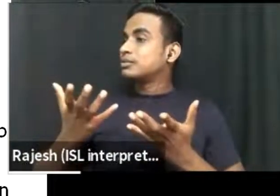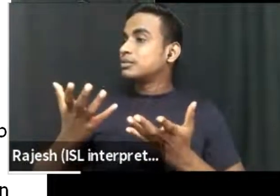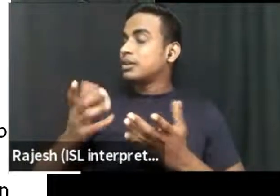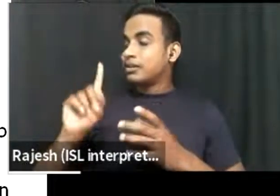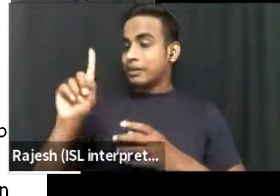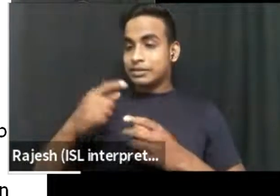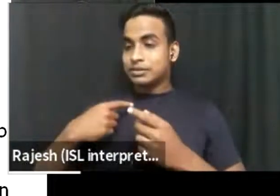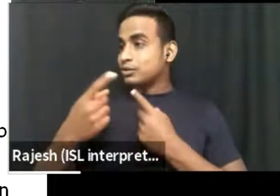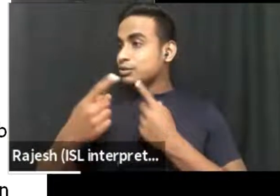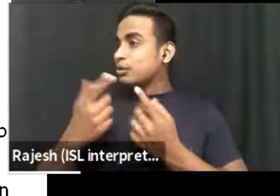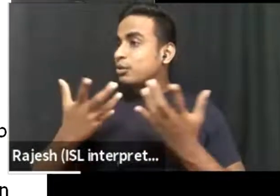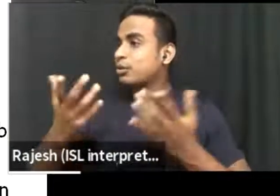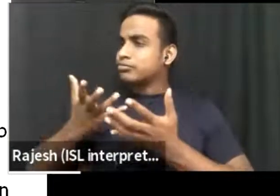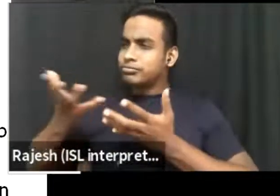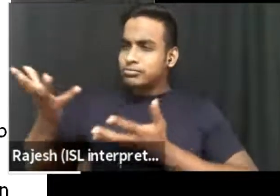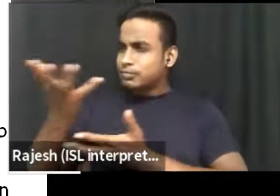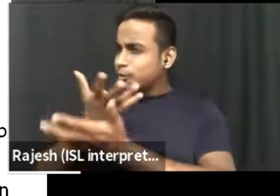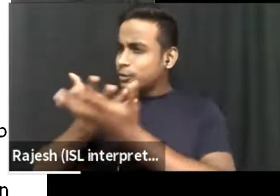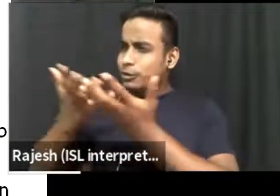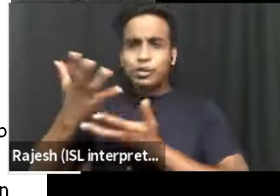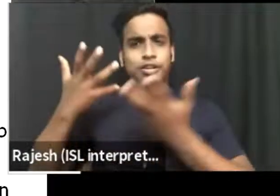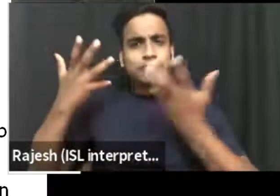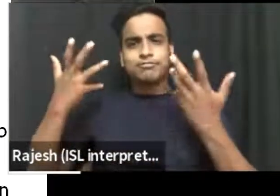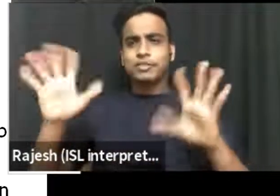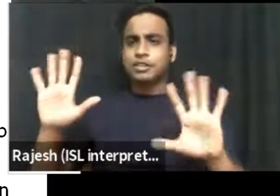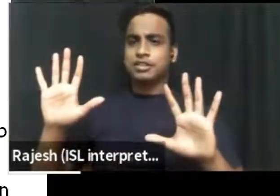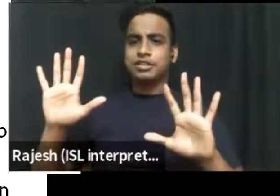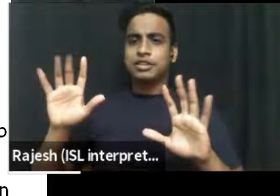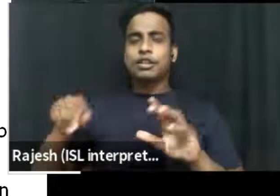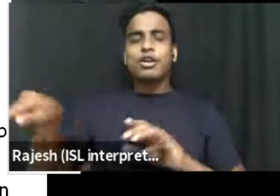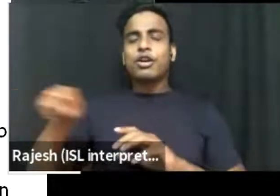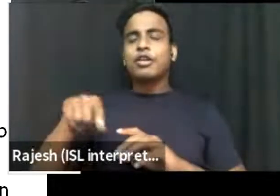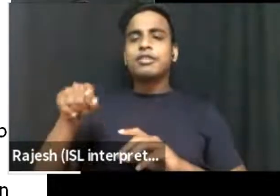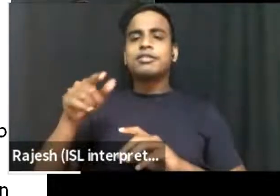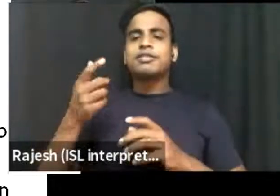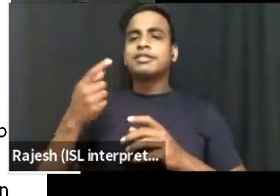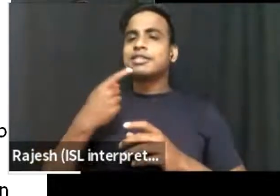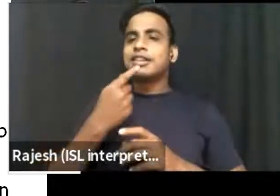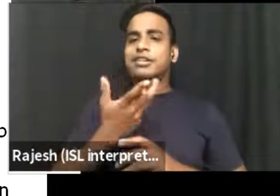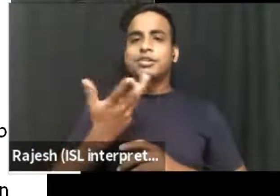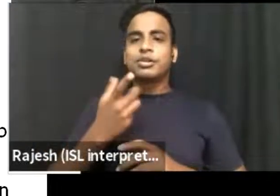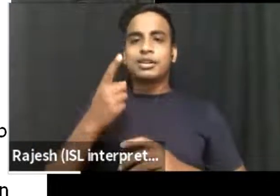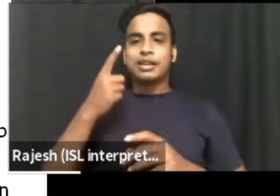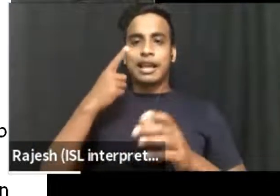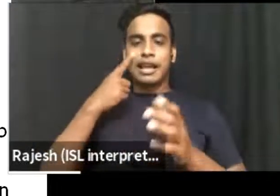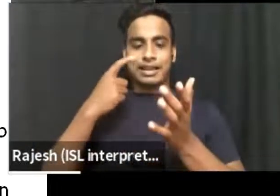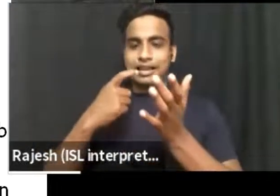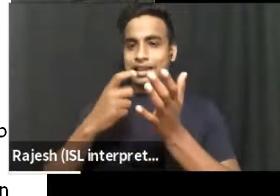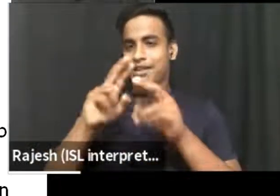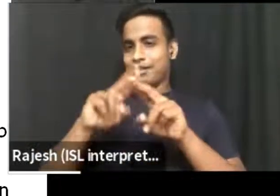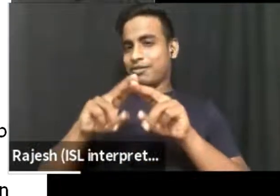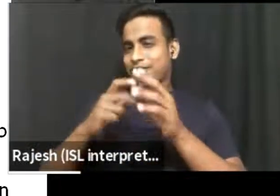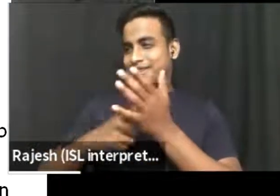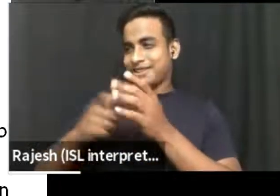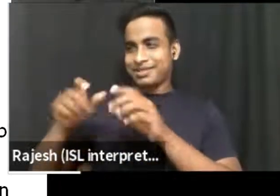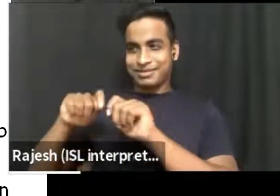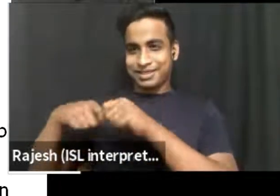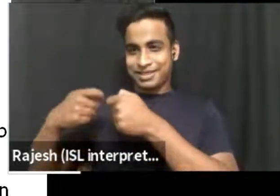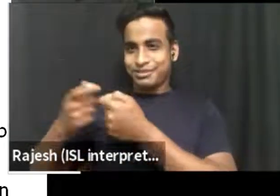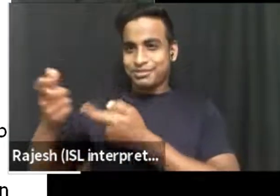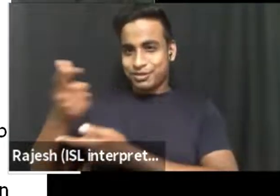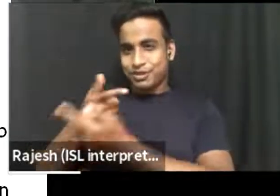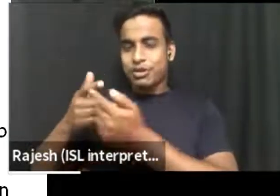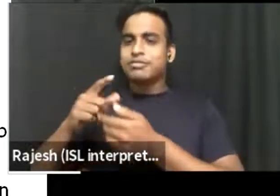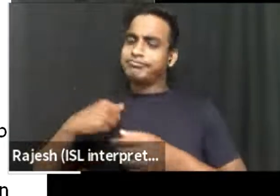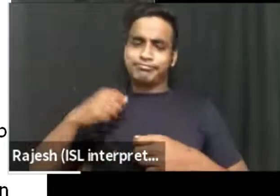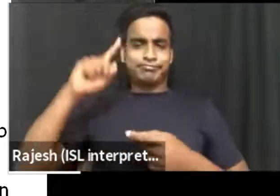So what we are saying is that the IFRA members completely endorse Rehab 2030 and call for